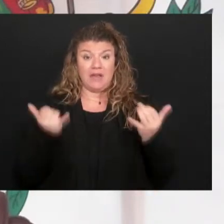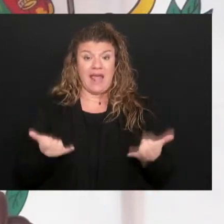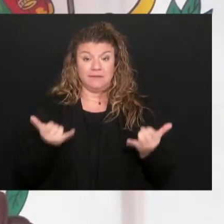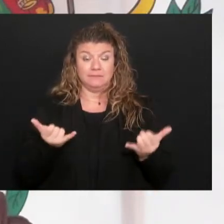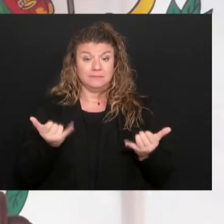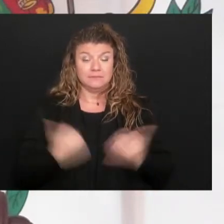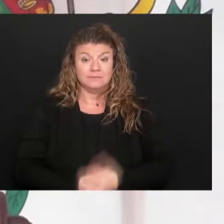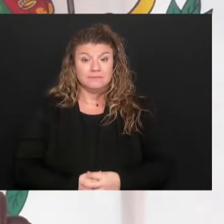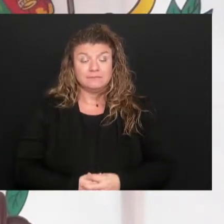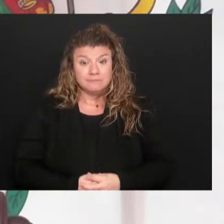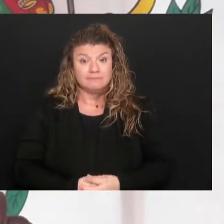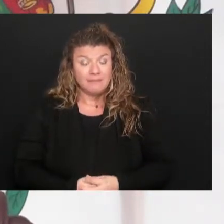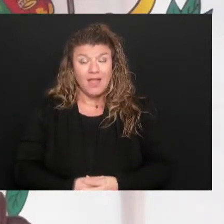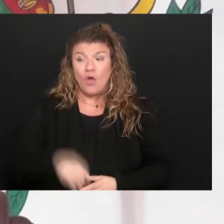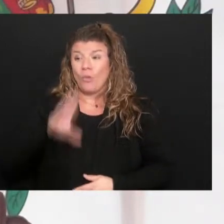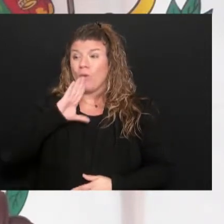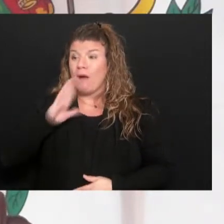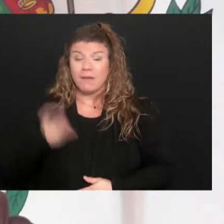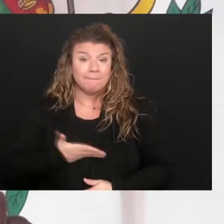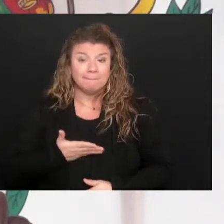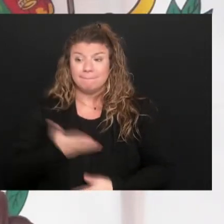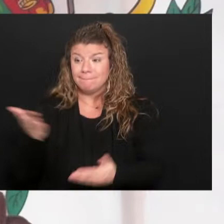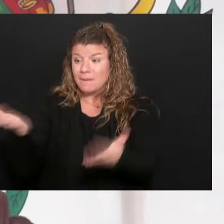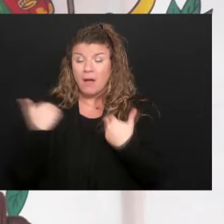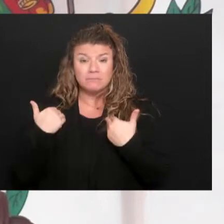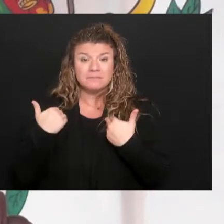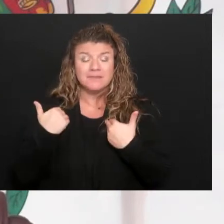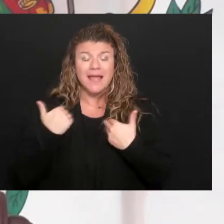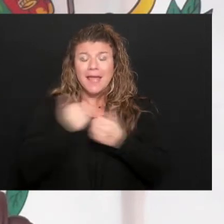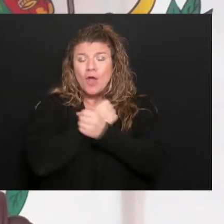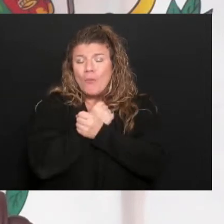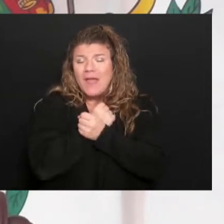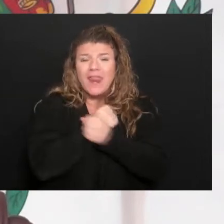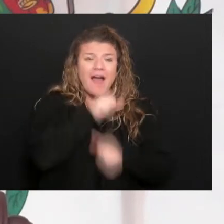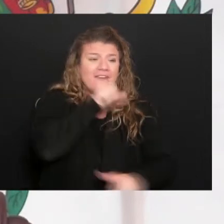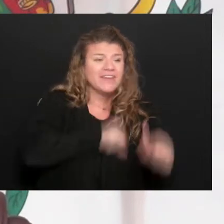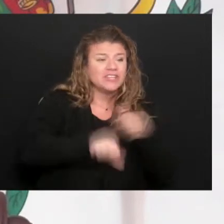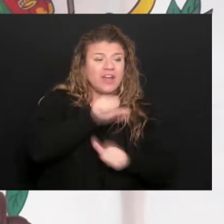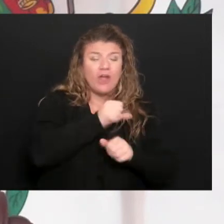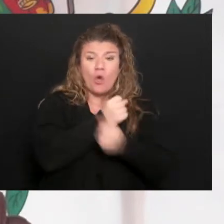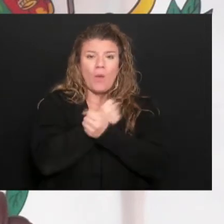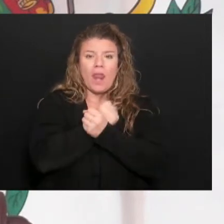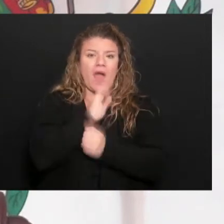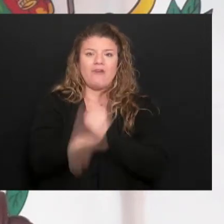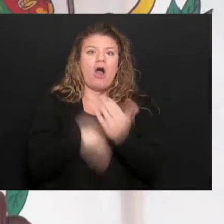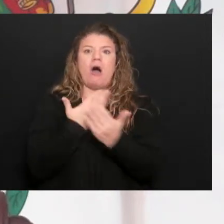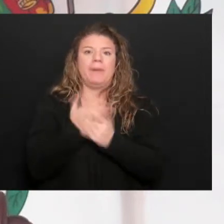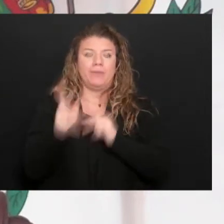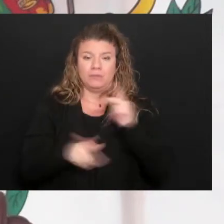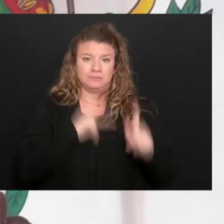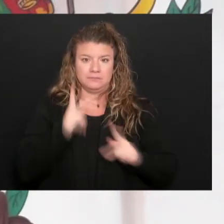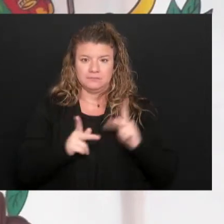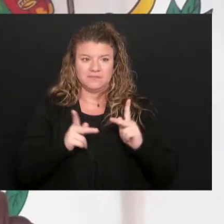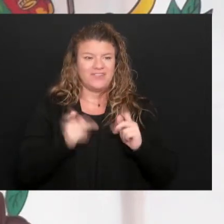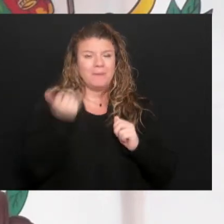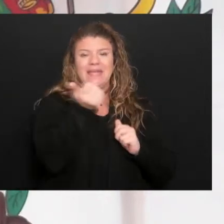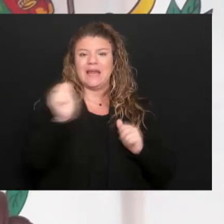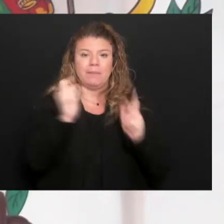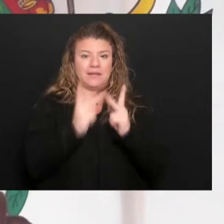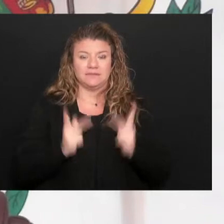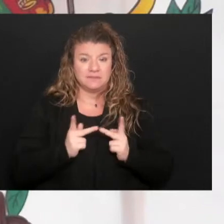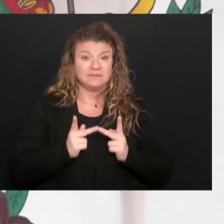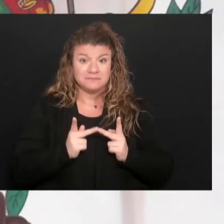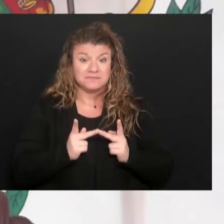welcome and they love people from all across the globe, from every walk of life.